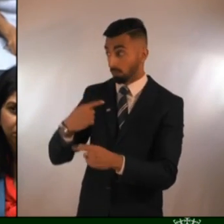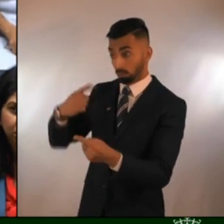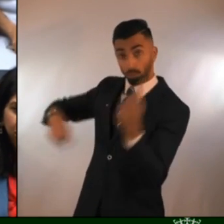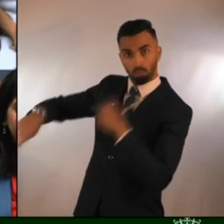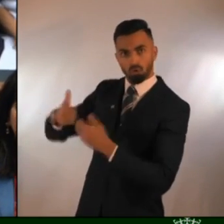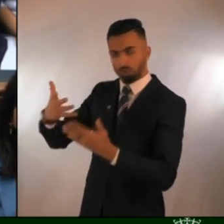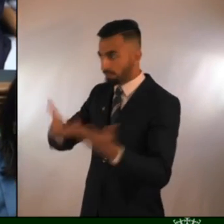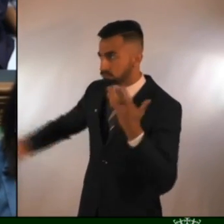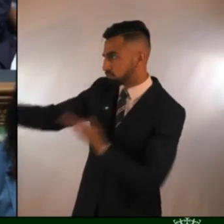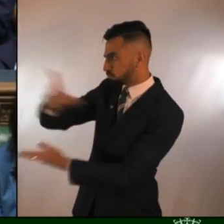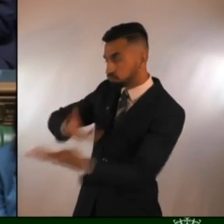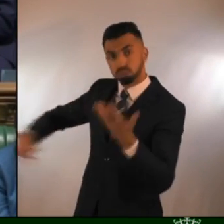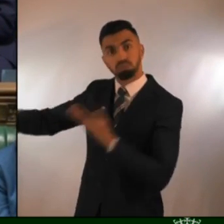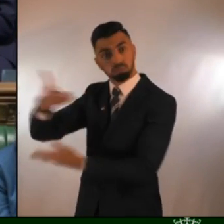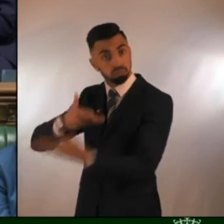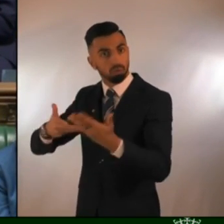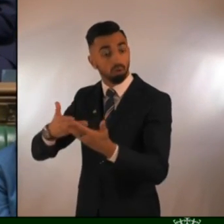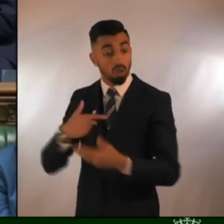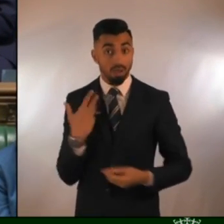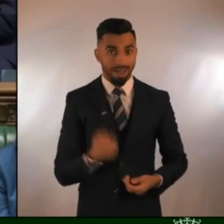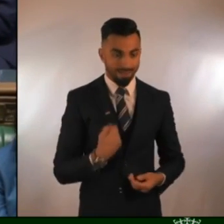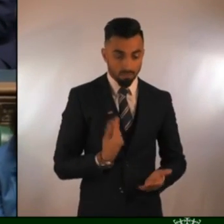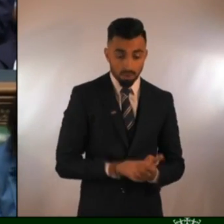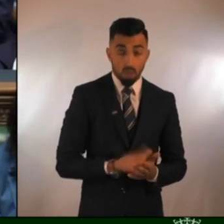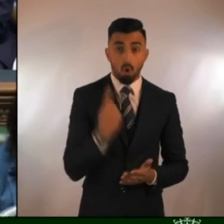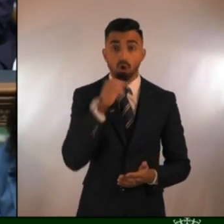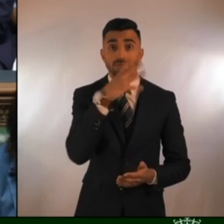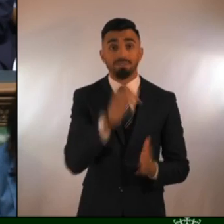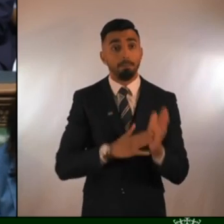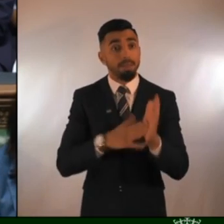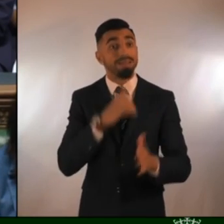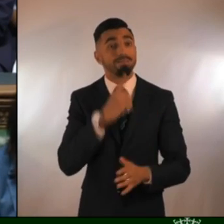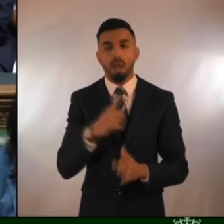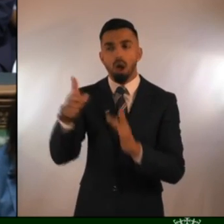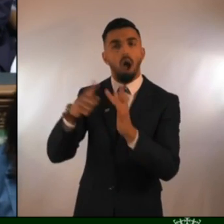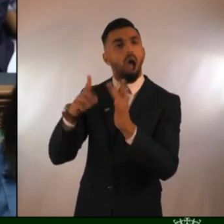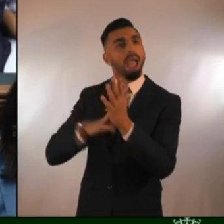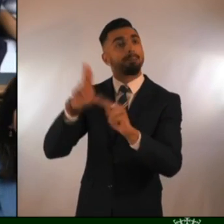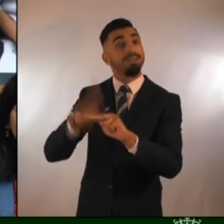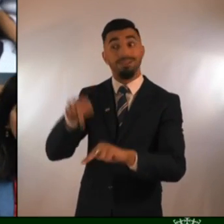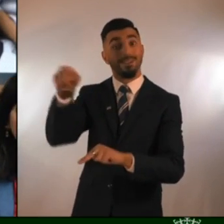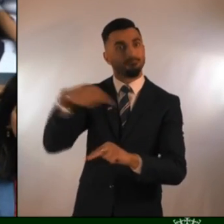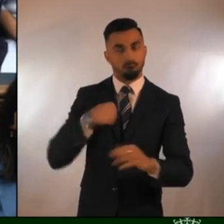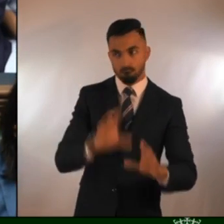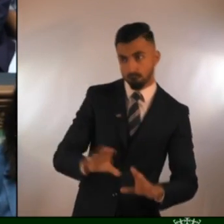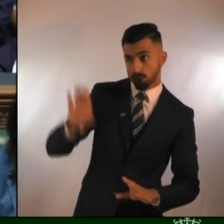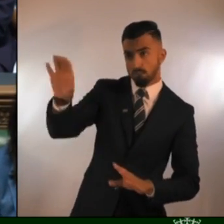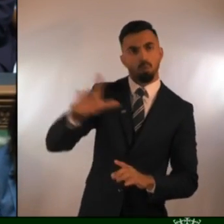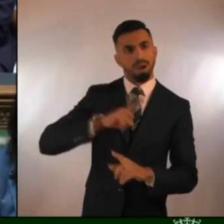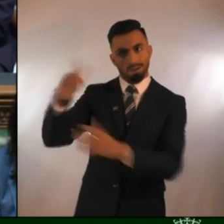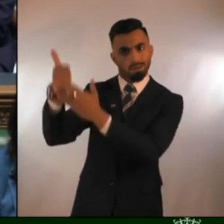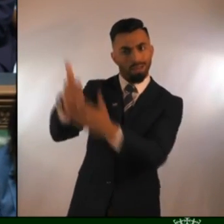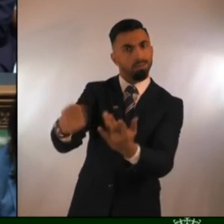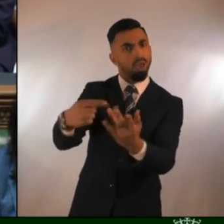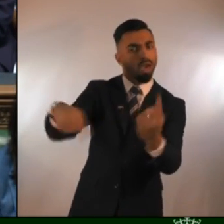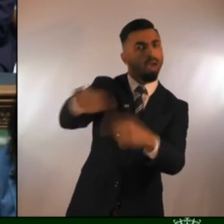of £150 million available for the IMF's relief efforts. Madam Deputy Speaker,